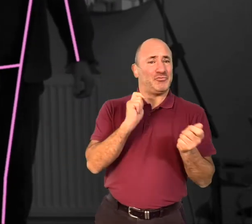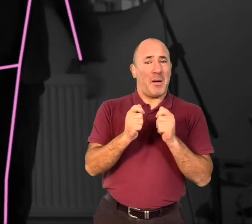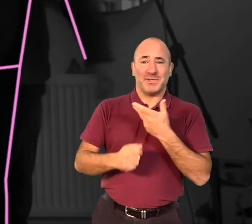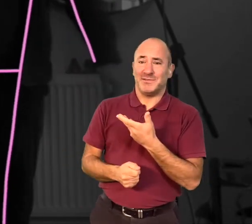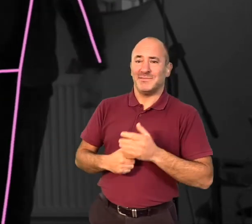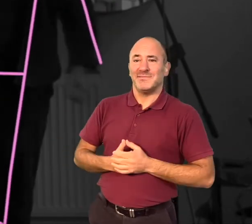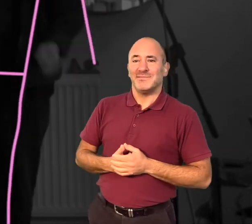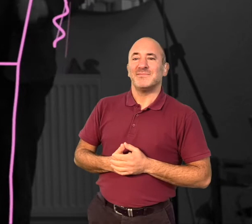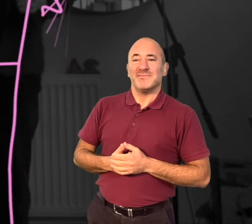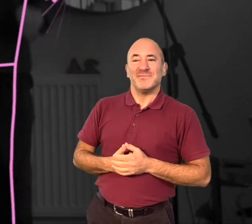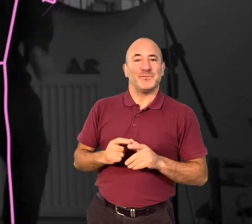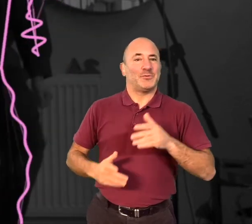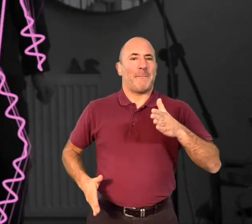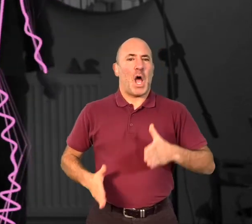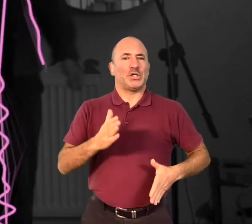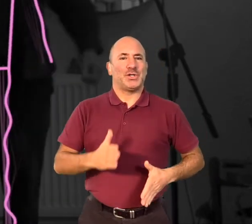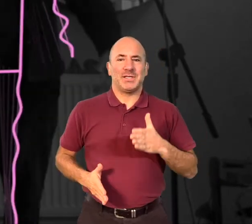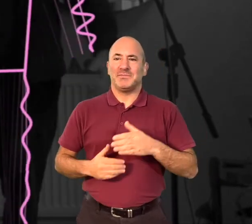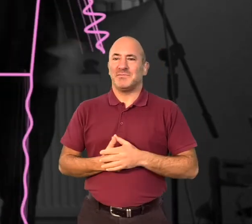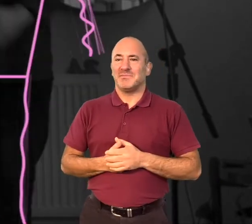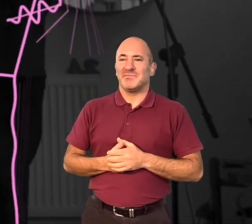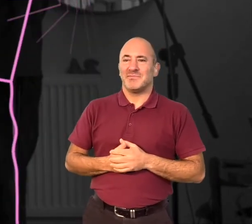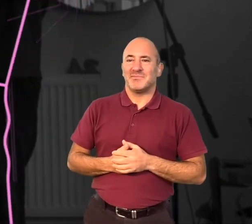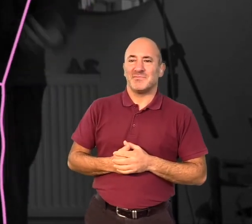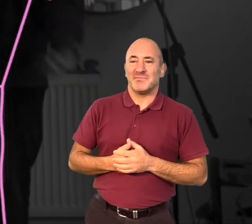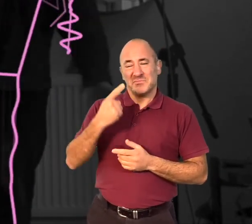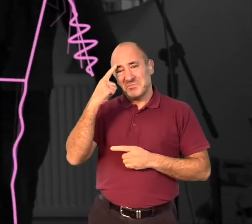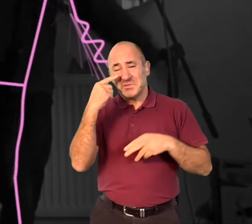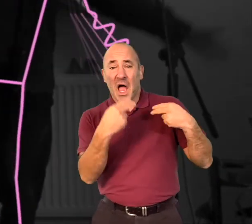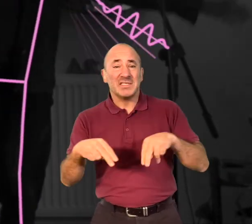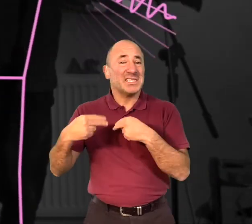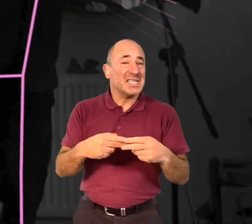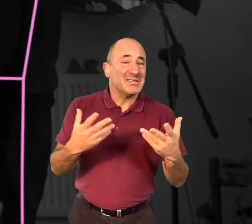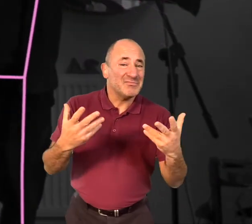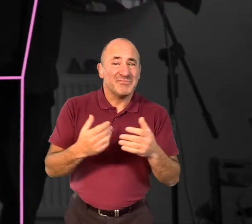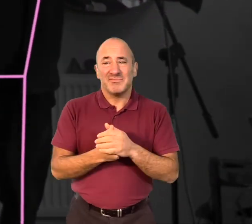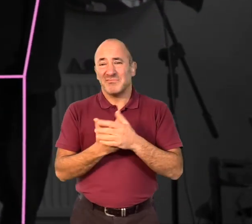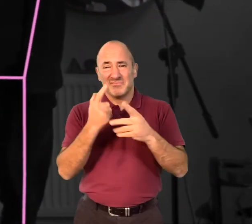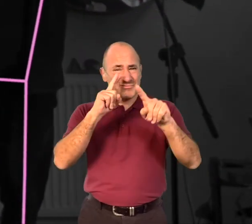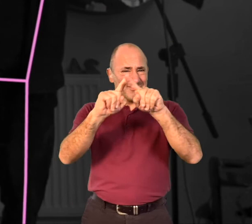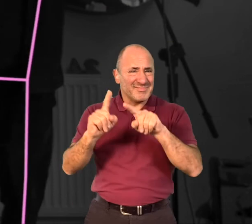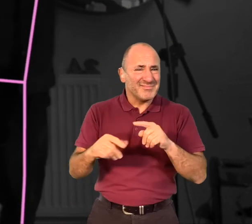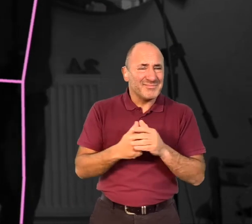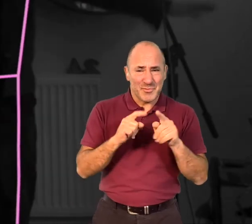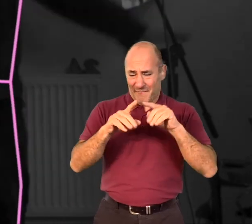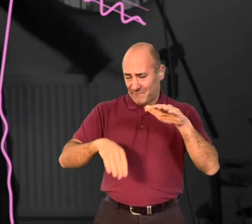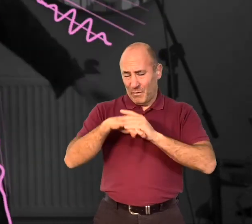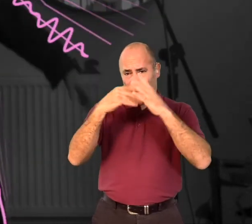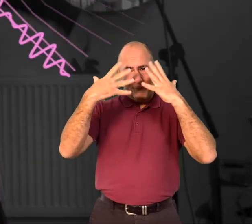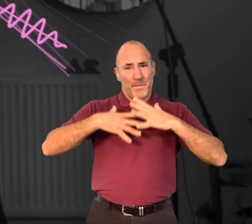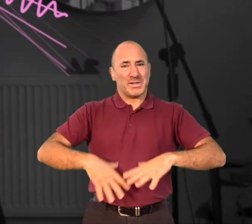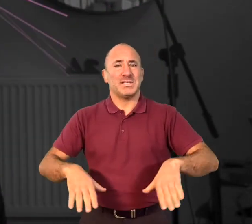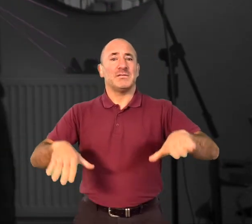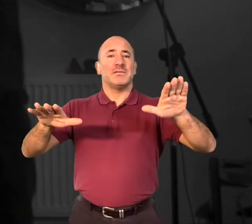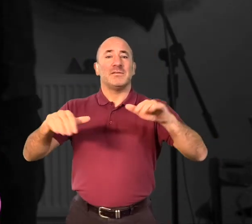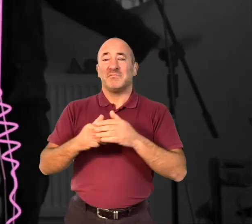And yeah, do some marching. Do some dancing. Think of other things that you can do with your whole body.